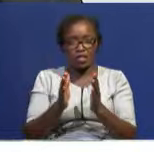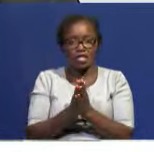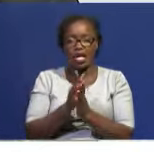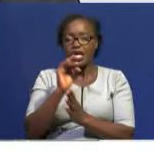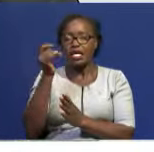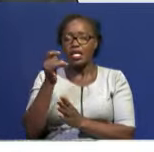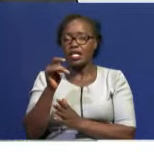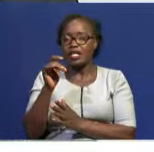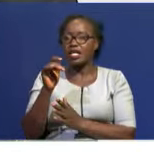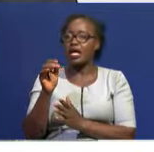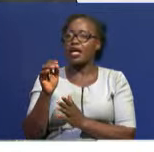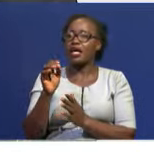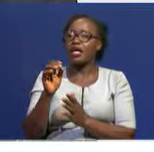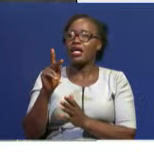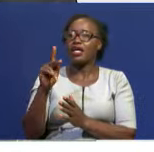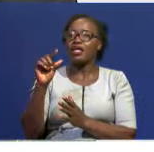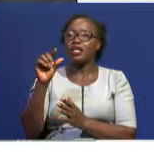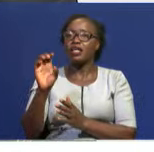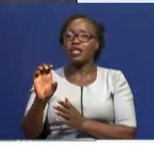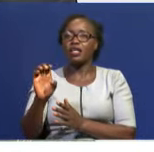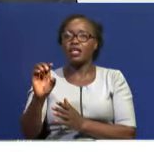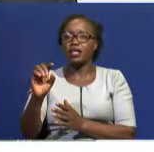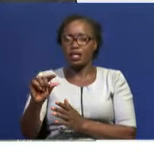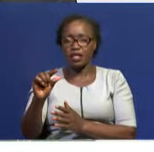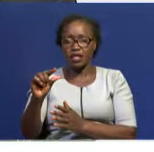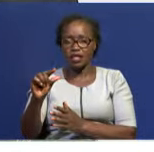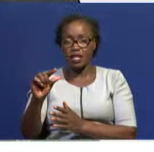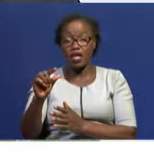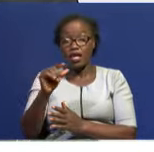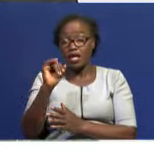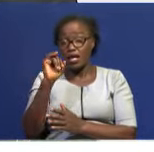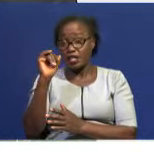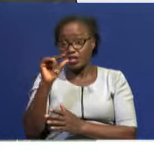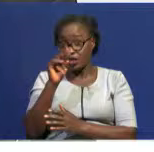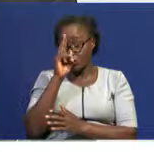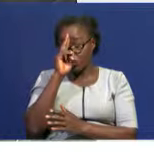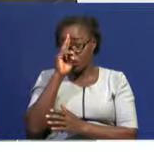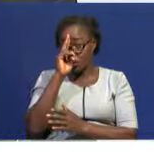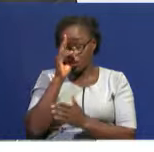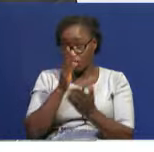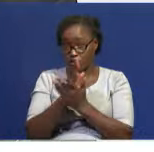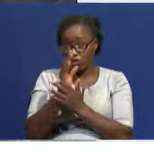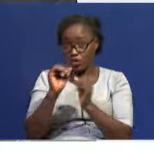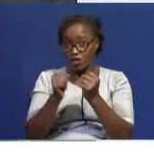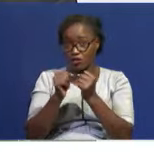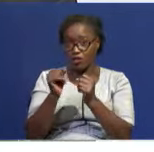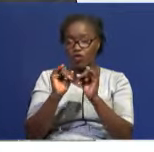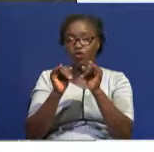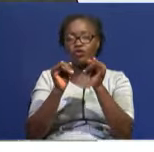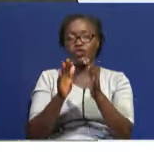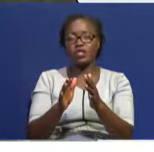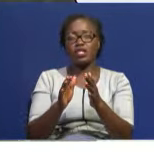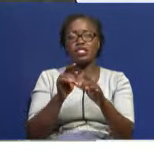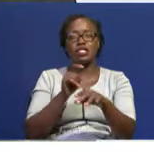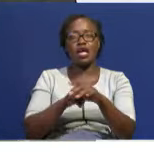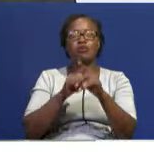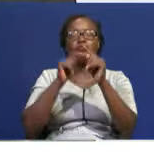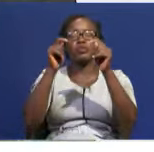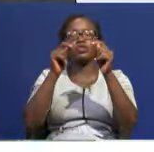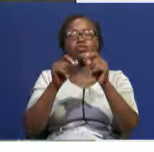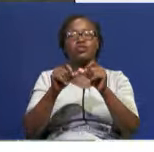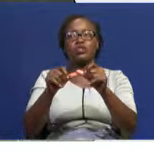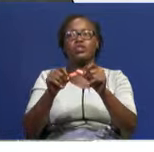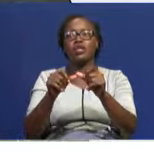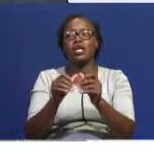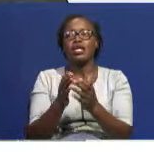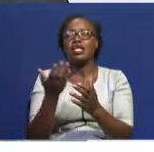as Kenya Editors Guild called on the Inspector General of Police to ensure the safety of journalists during the protests, saying they have